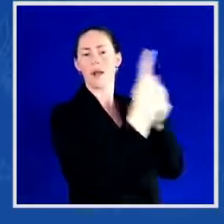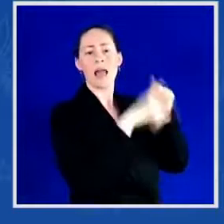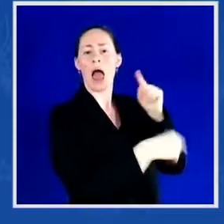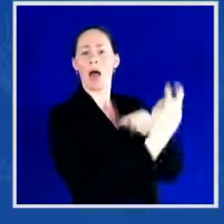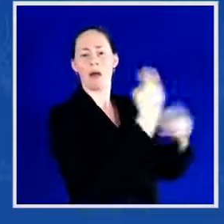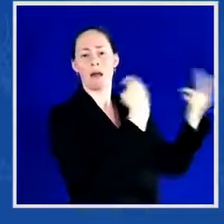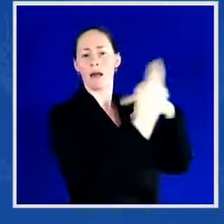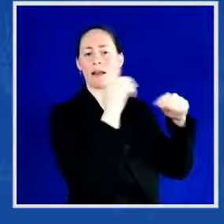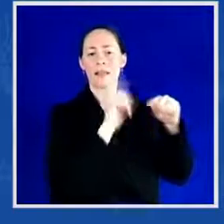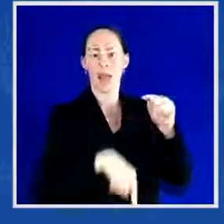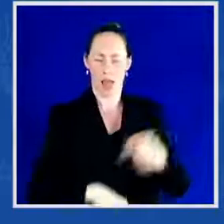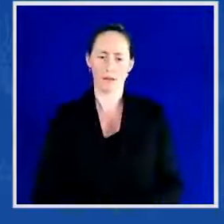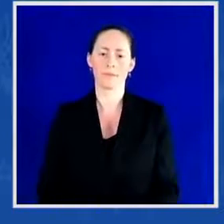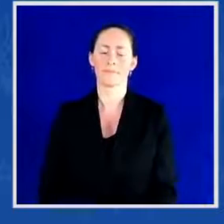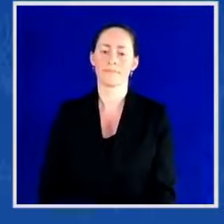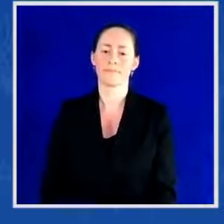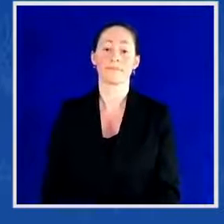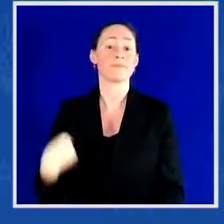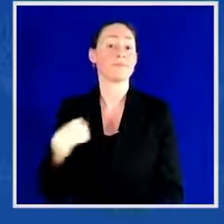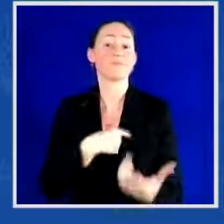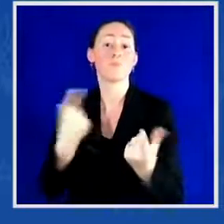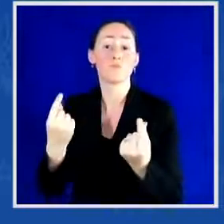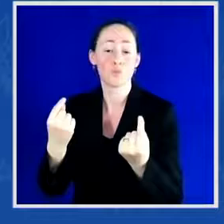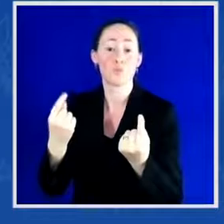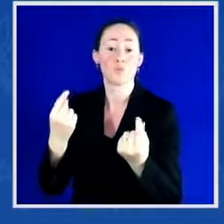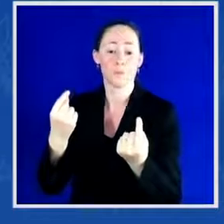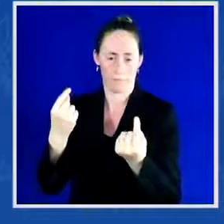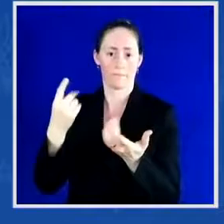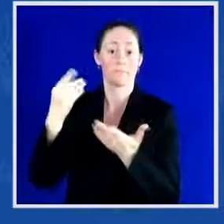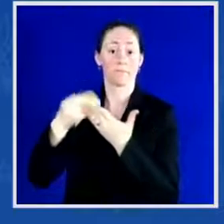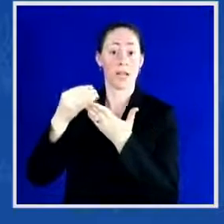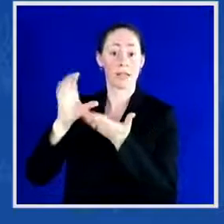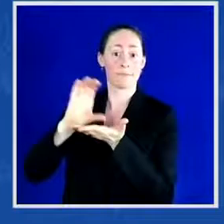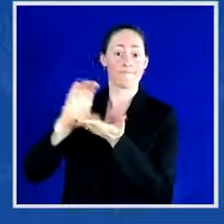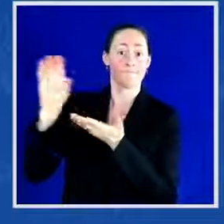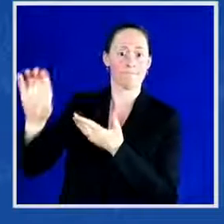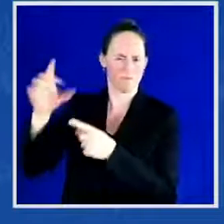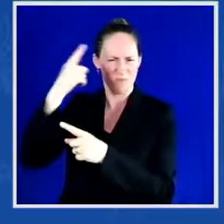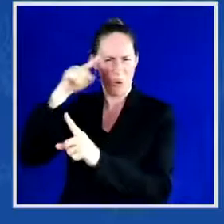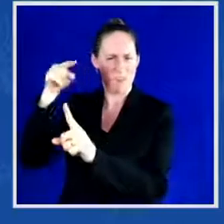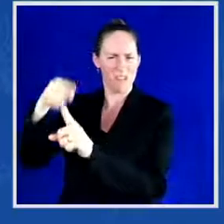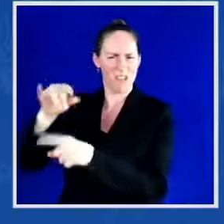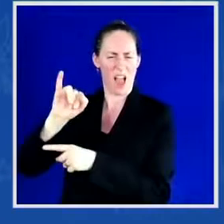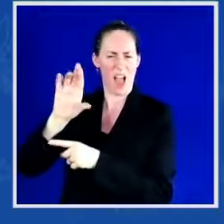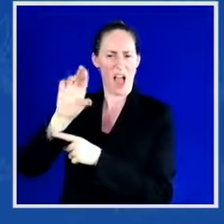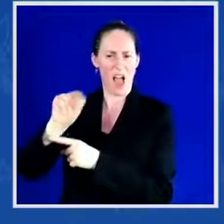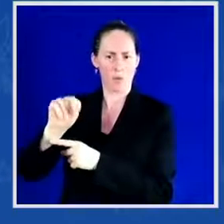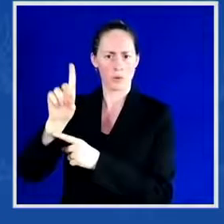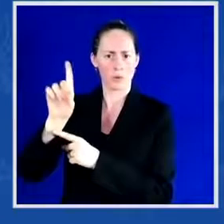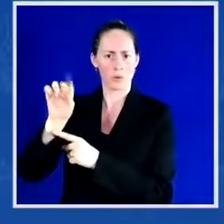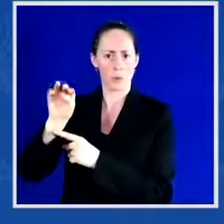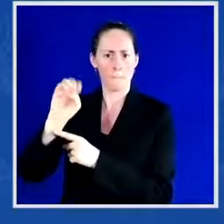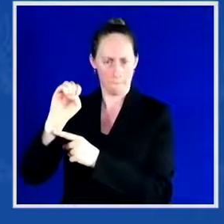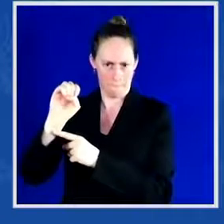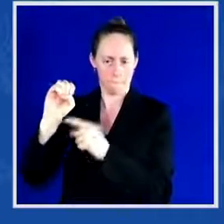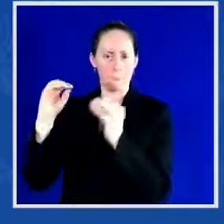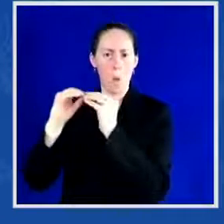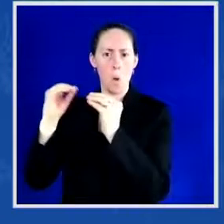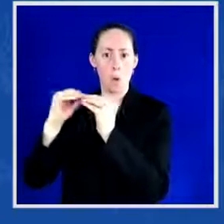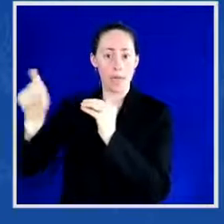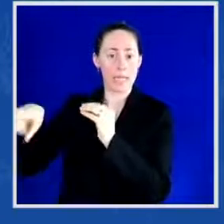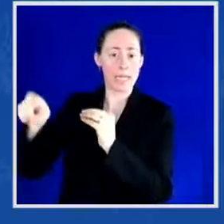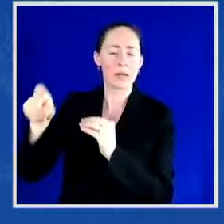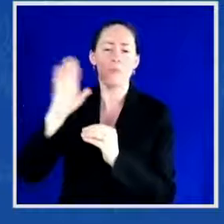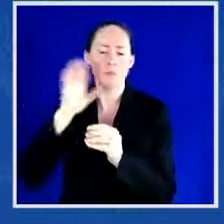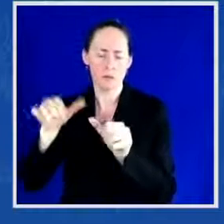and security in the future. Over the last 11 days, I've spoken with the Prime Minister 6 times. I've also spoken